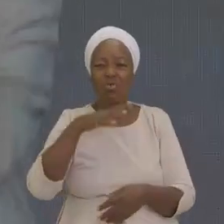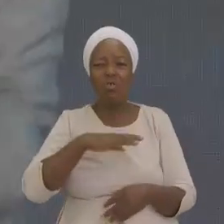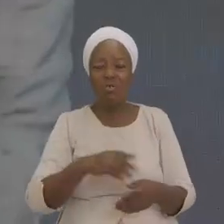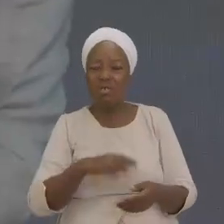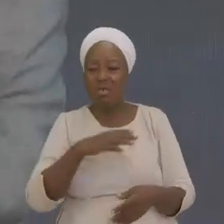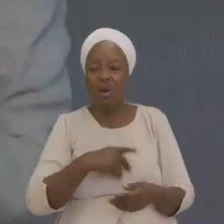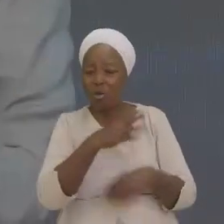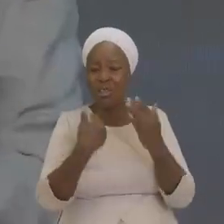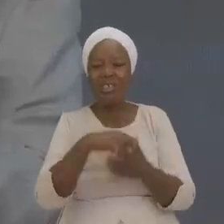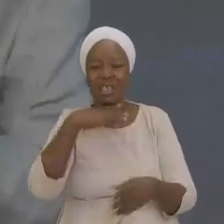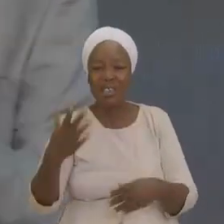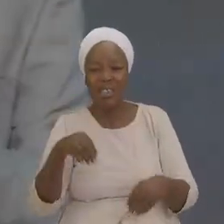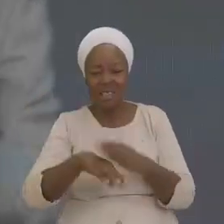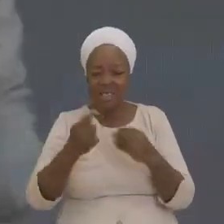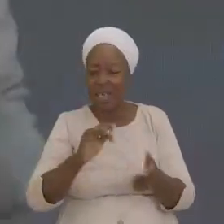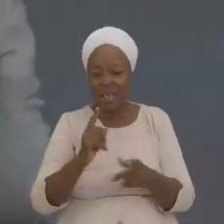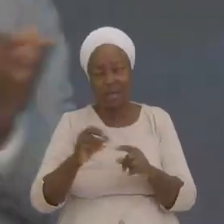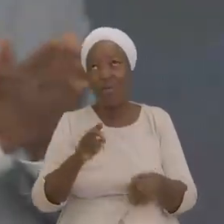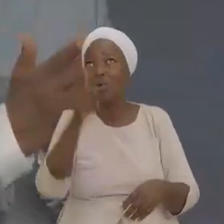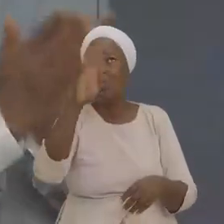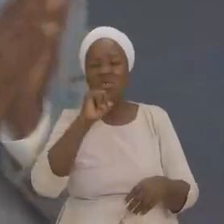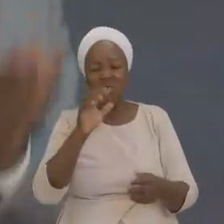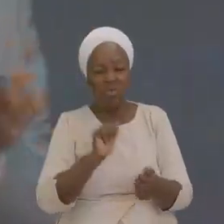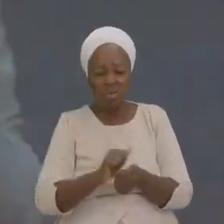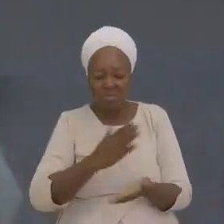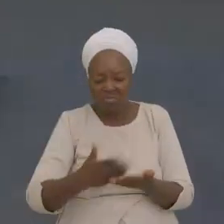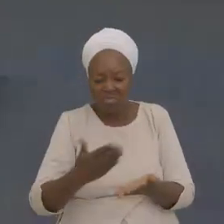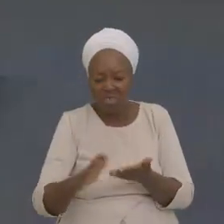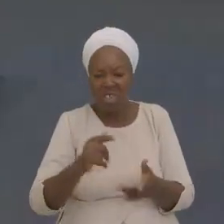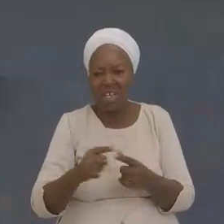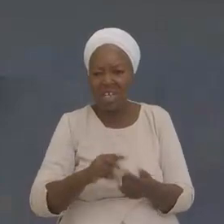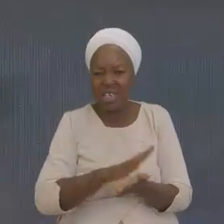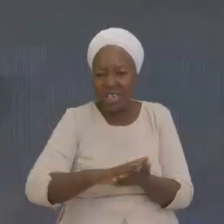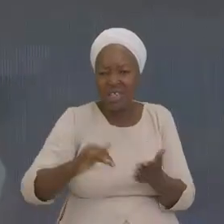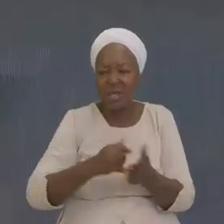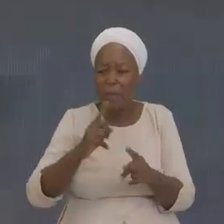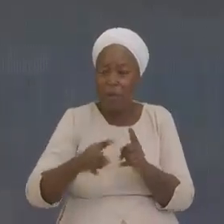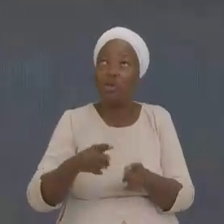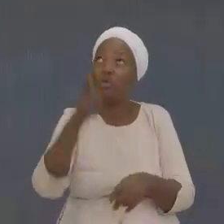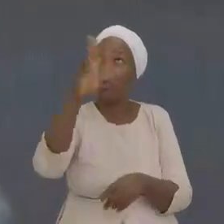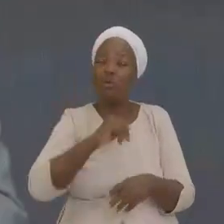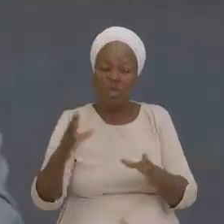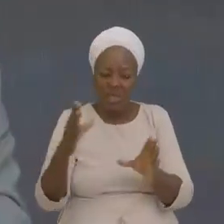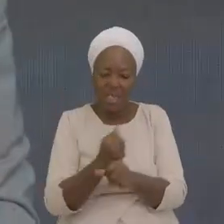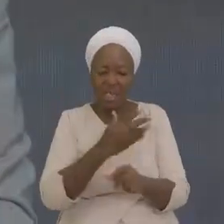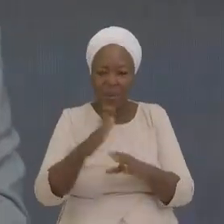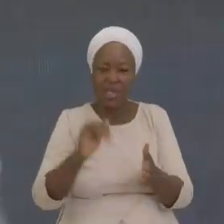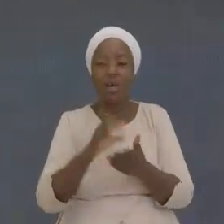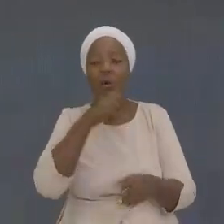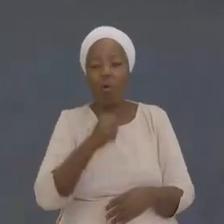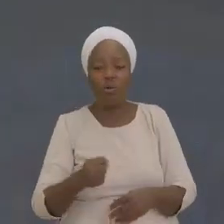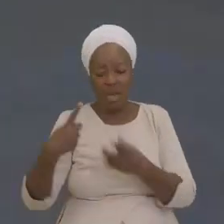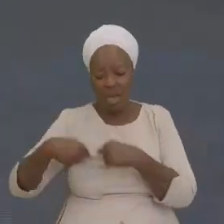to just adjust it and repair it. It's going to give a new heart unto everyone who comes.